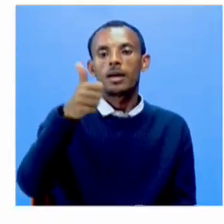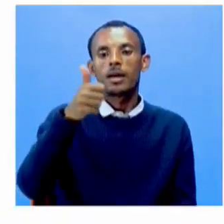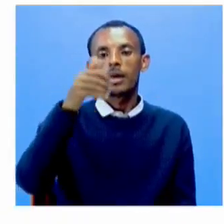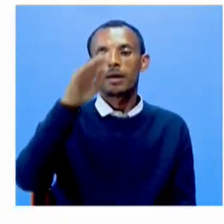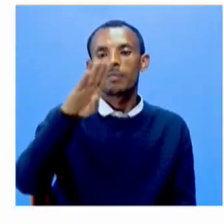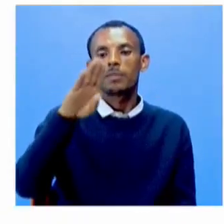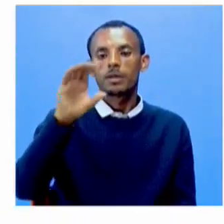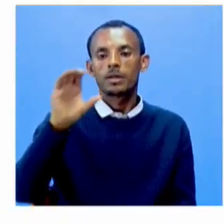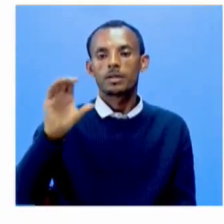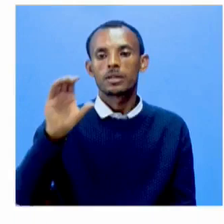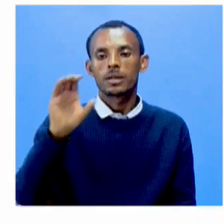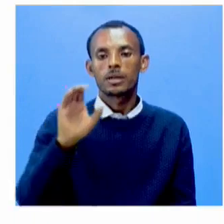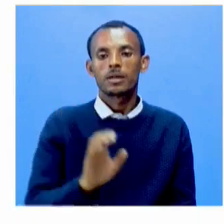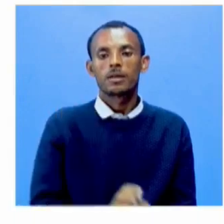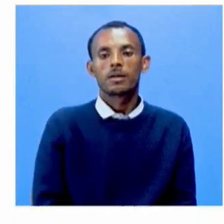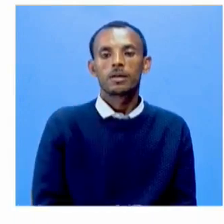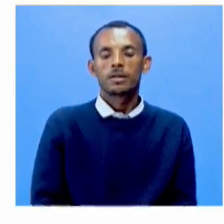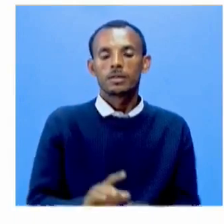ABC